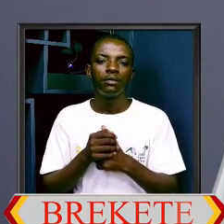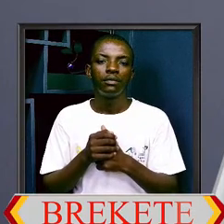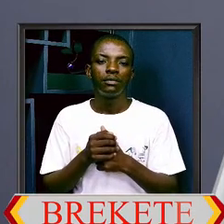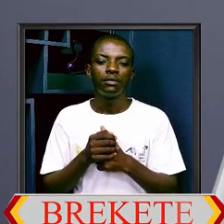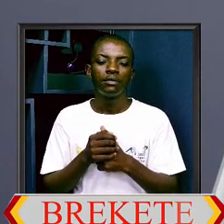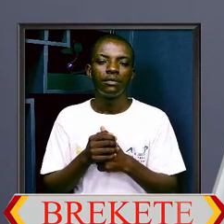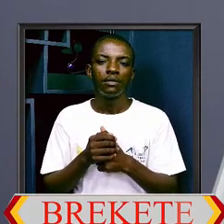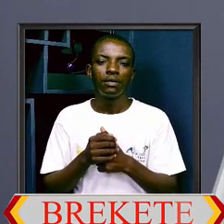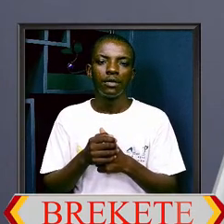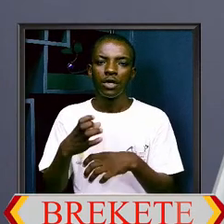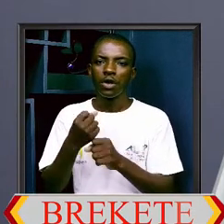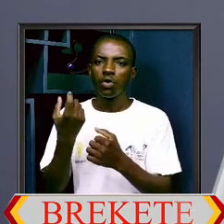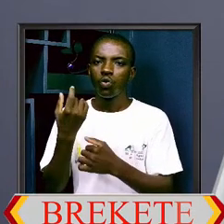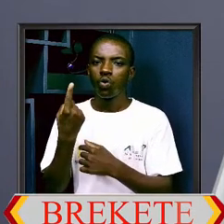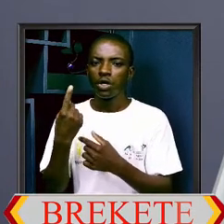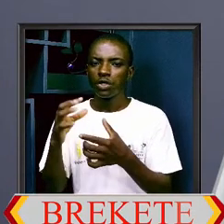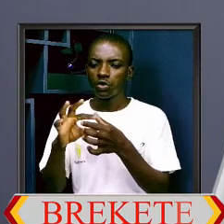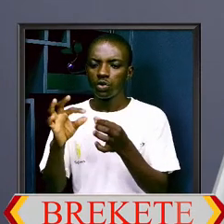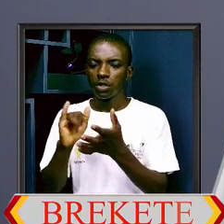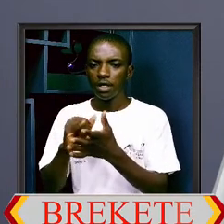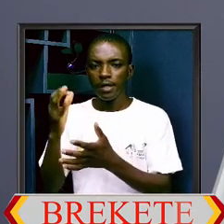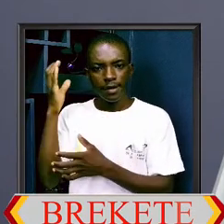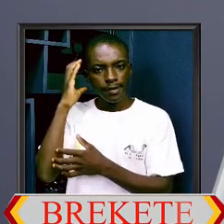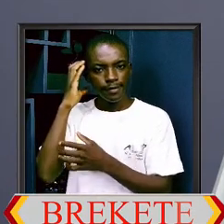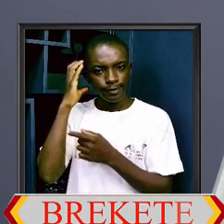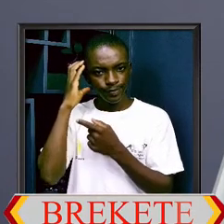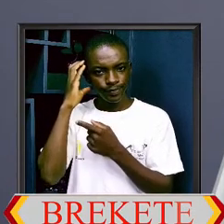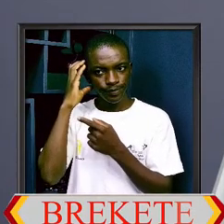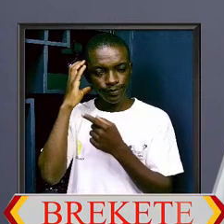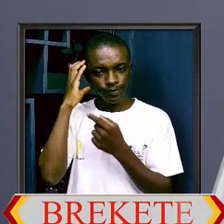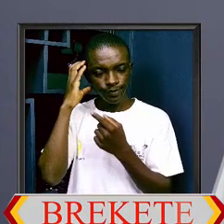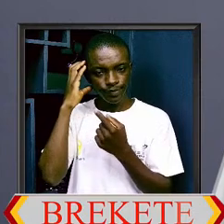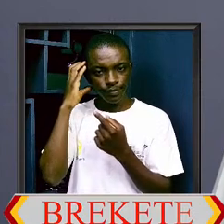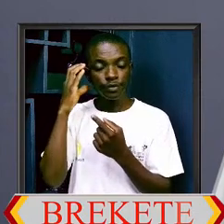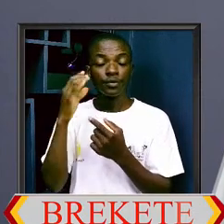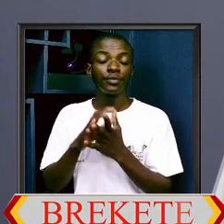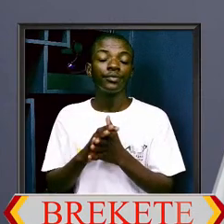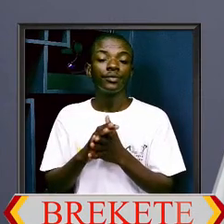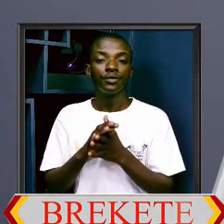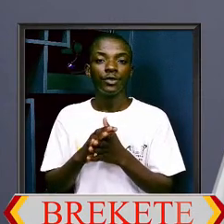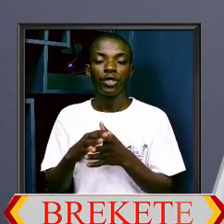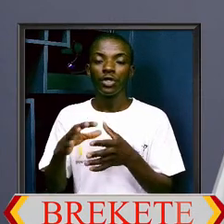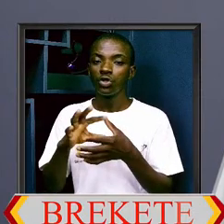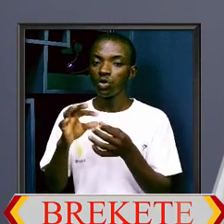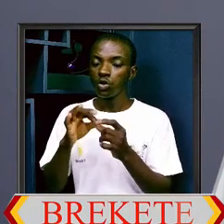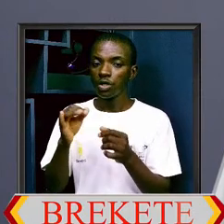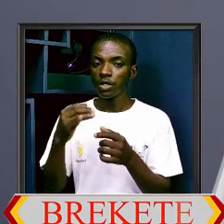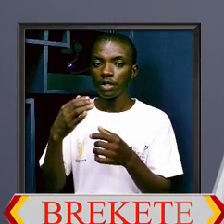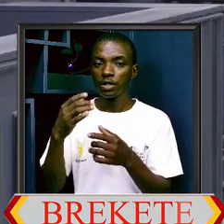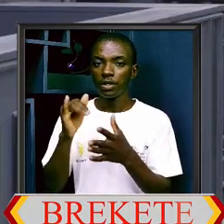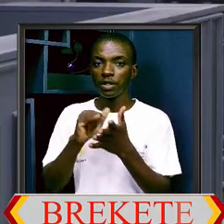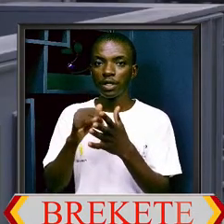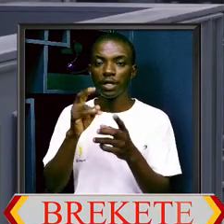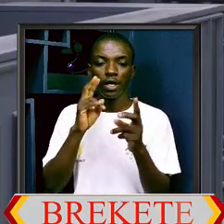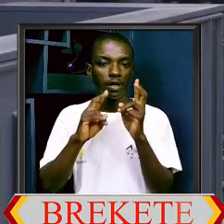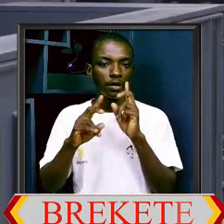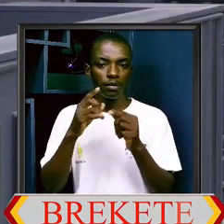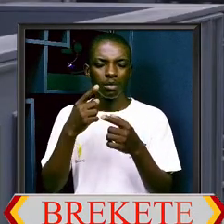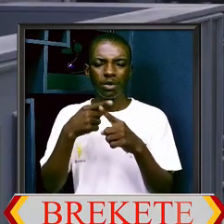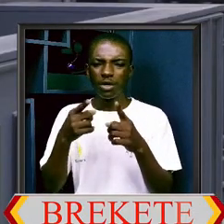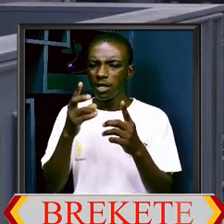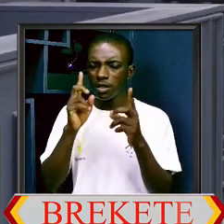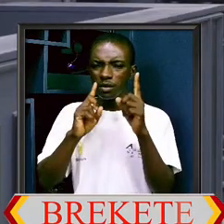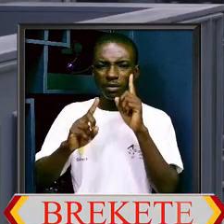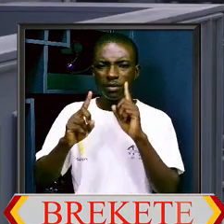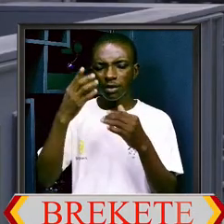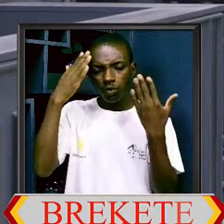sometimes you get one story where I hear now story I read but I cry I don't know